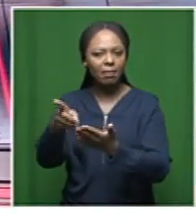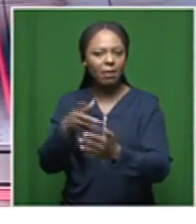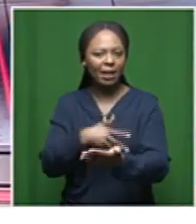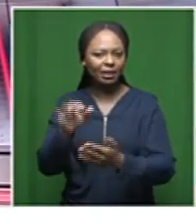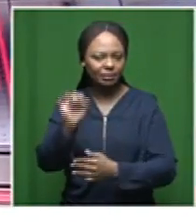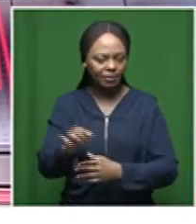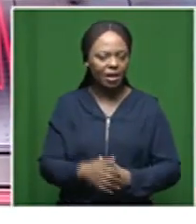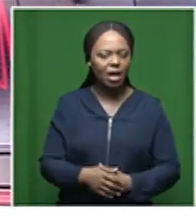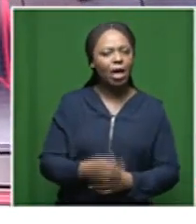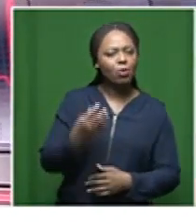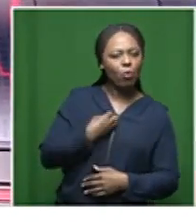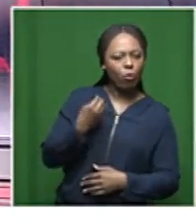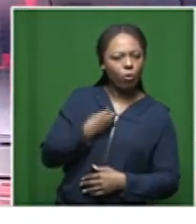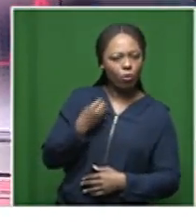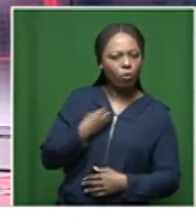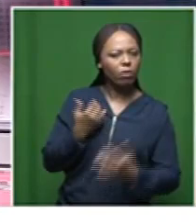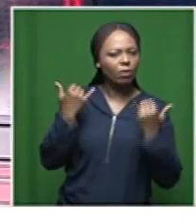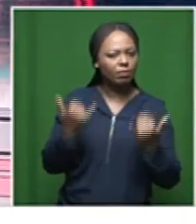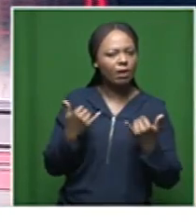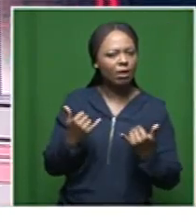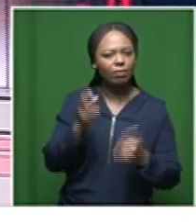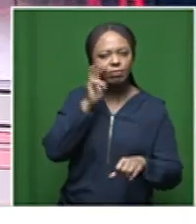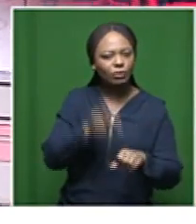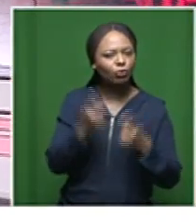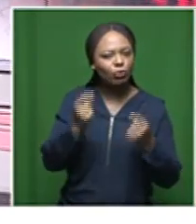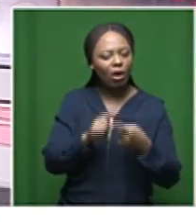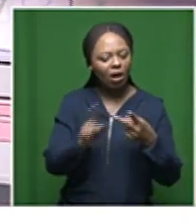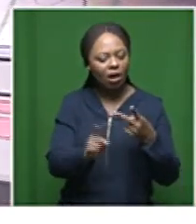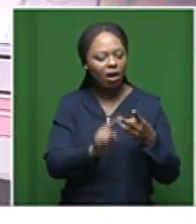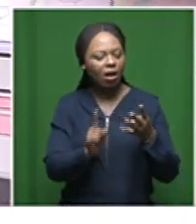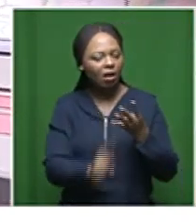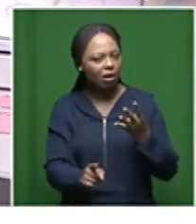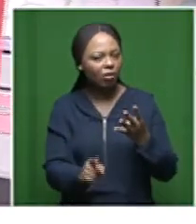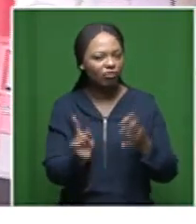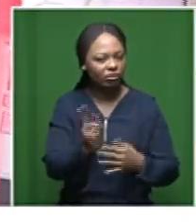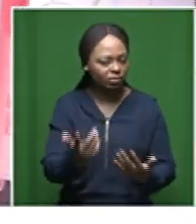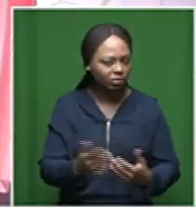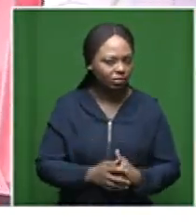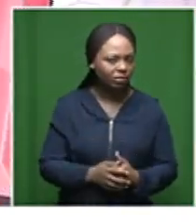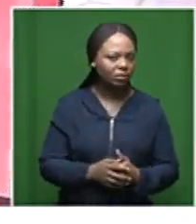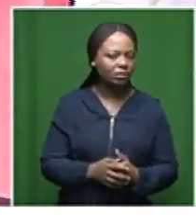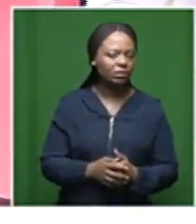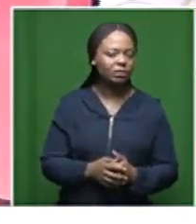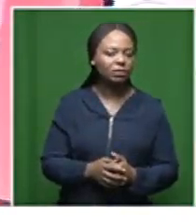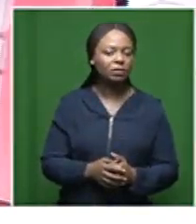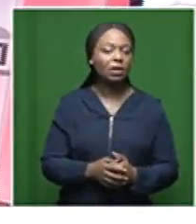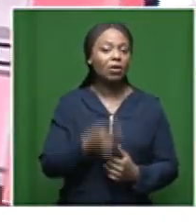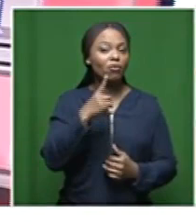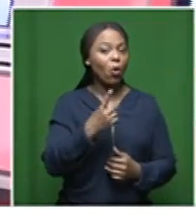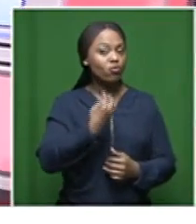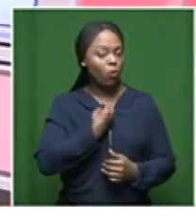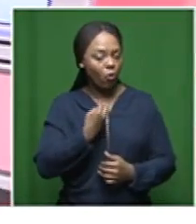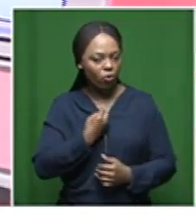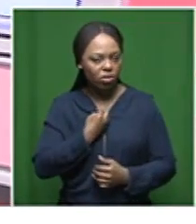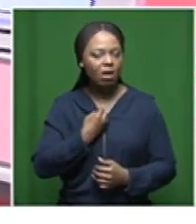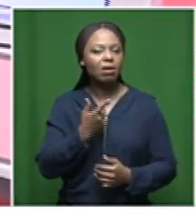young people, what is the criteria needed in order to donate blood? What do you need to meet? For young people, the